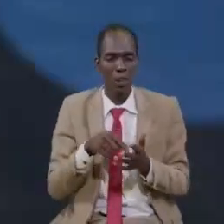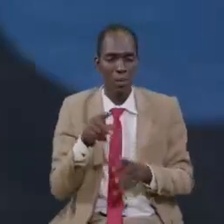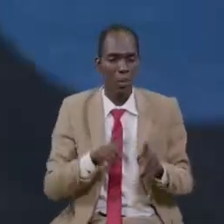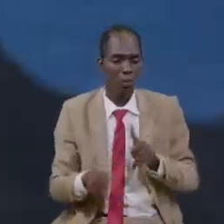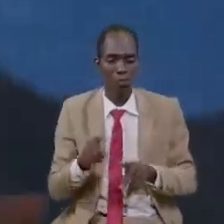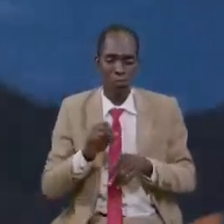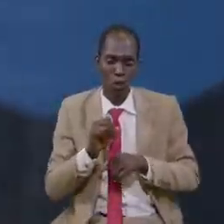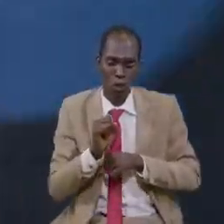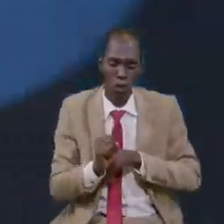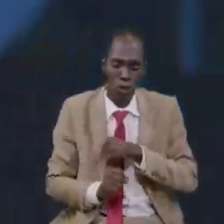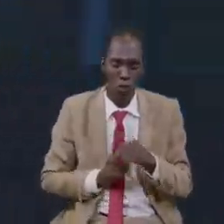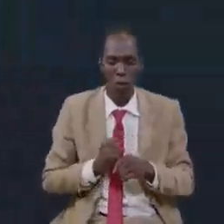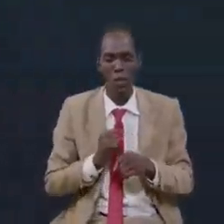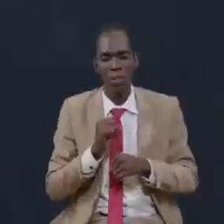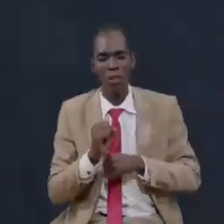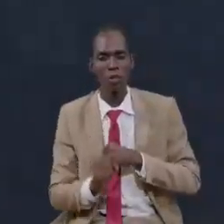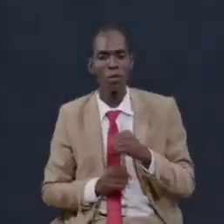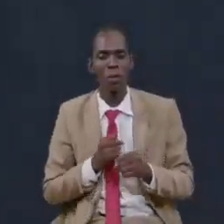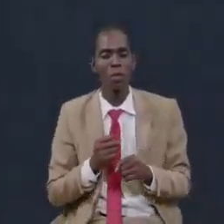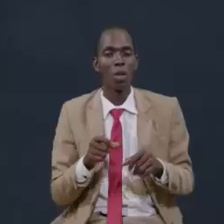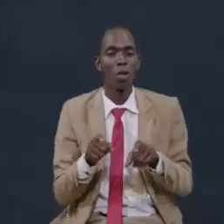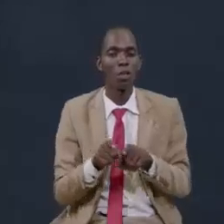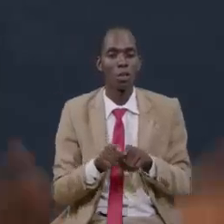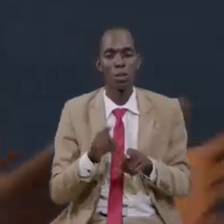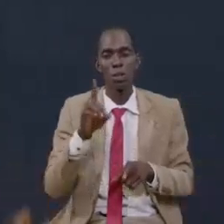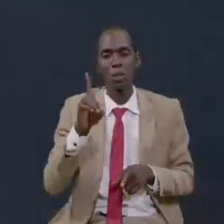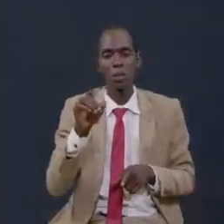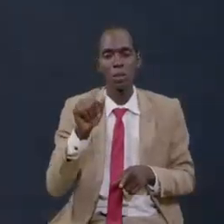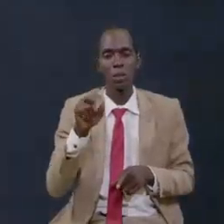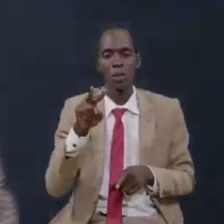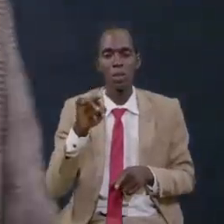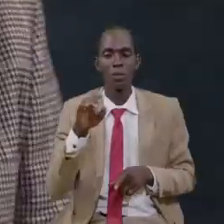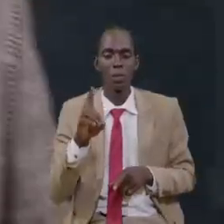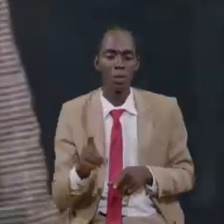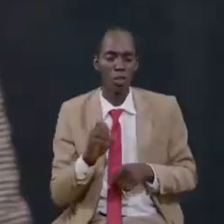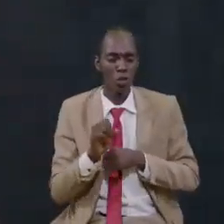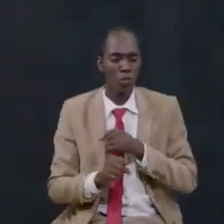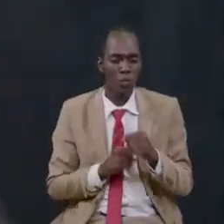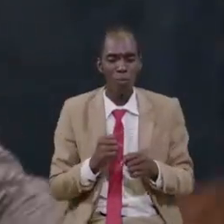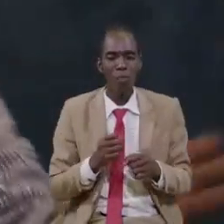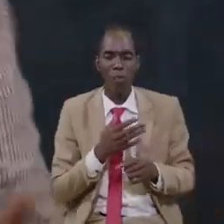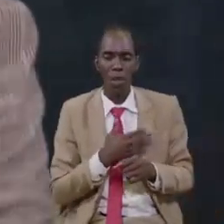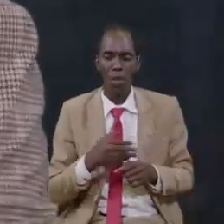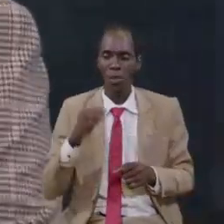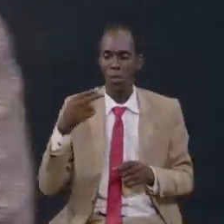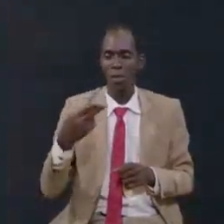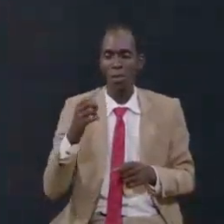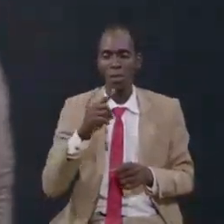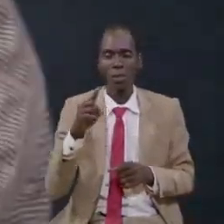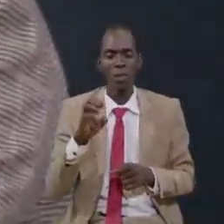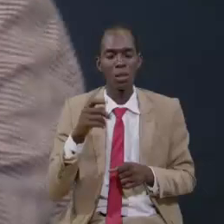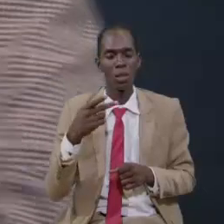suffered, even David suffered, and even Hezekiah suffered, and many of